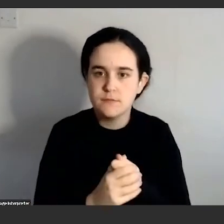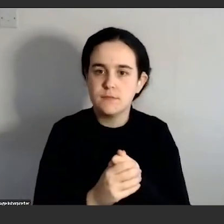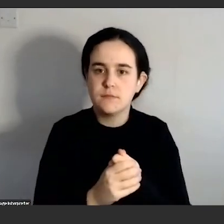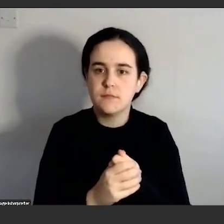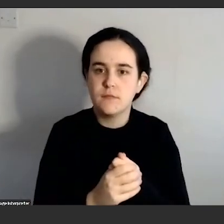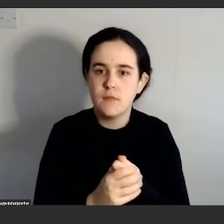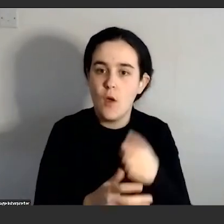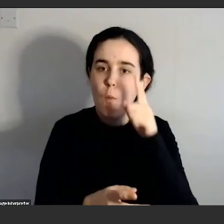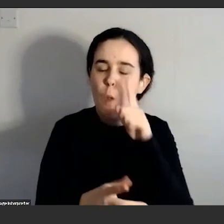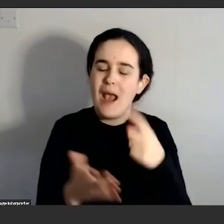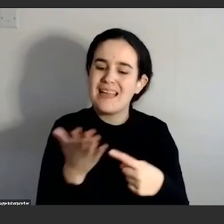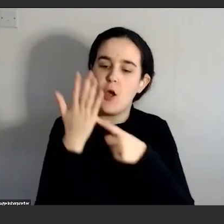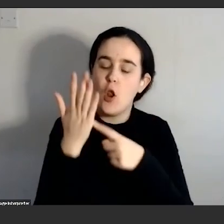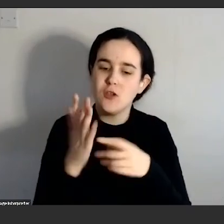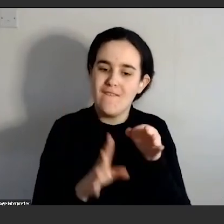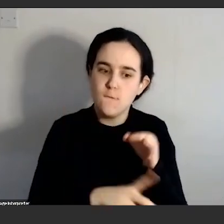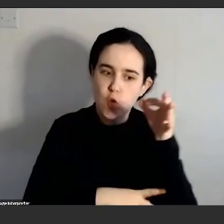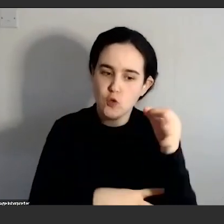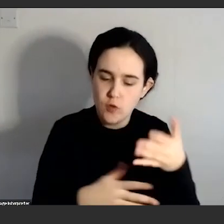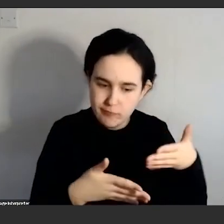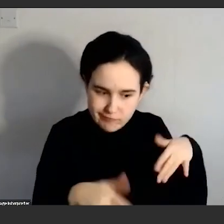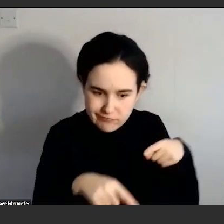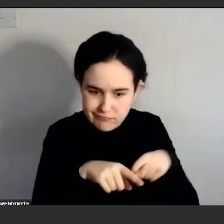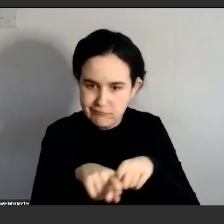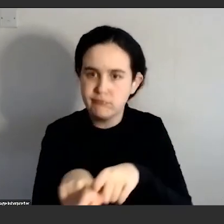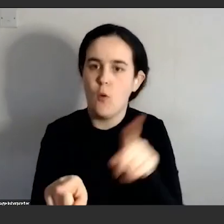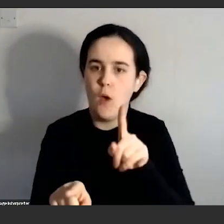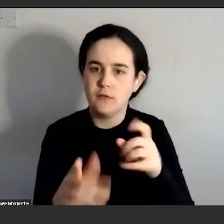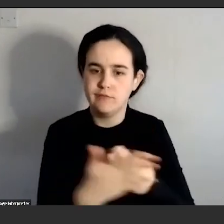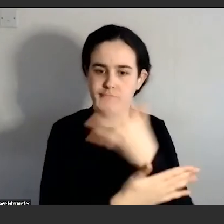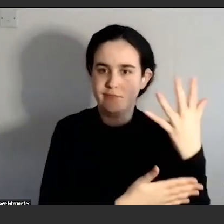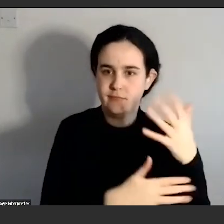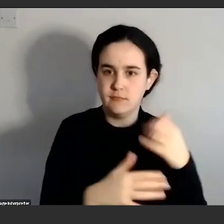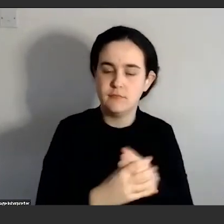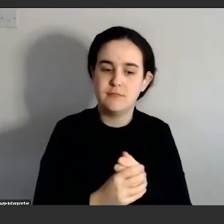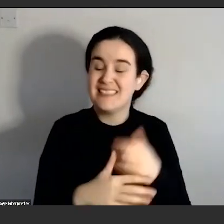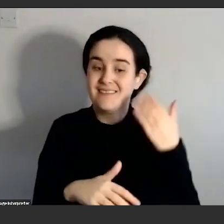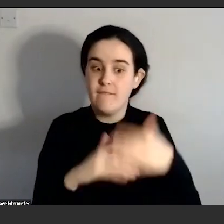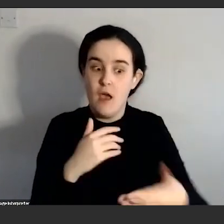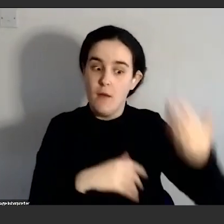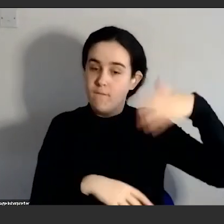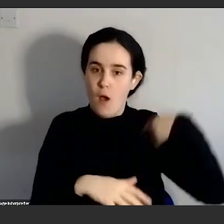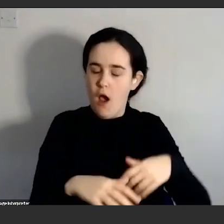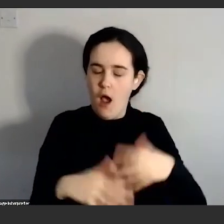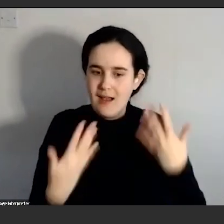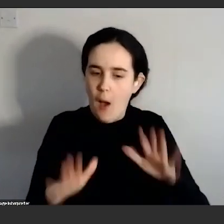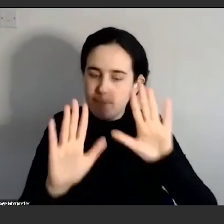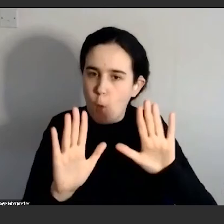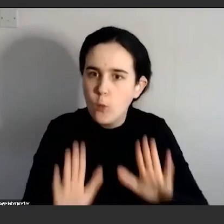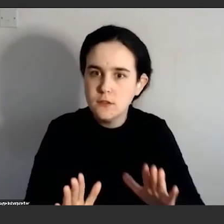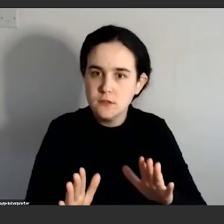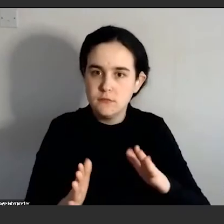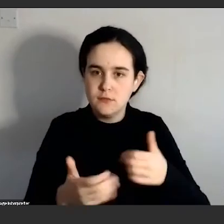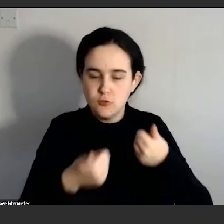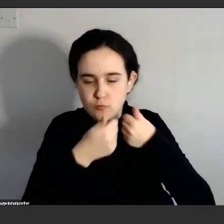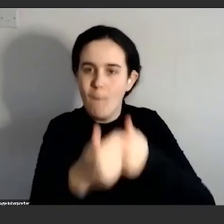So our work here is very much charged by the voice of disability. I've had the honor and privilege